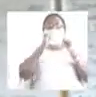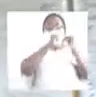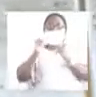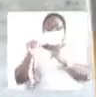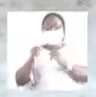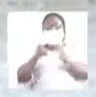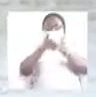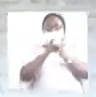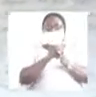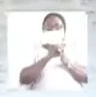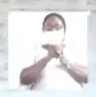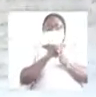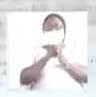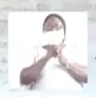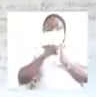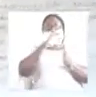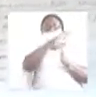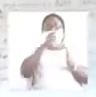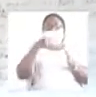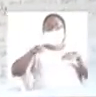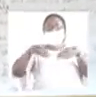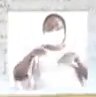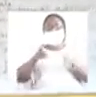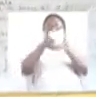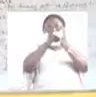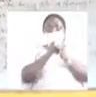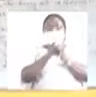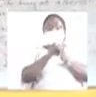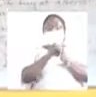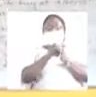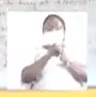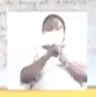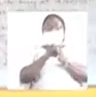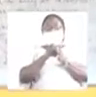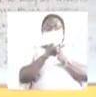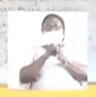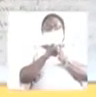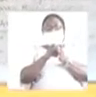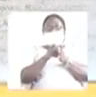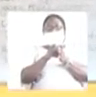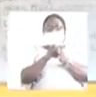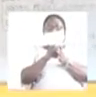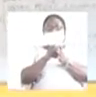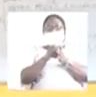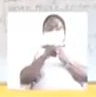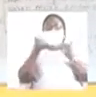namely individual demand schedule and the market demand schedule.